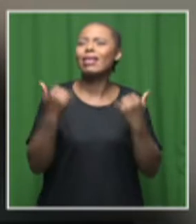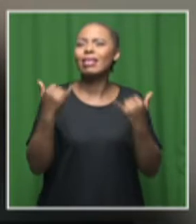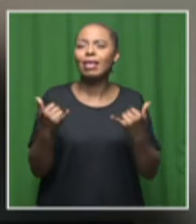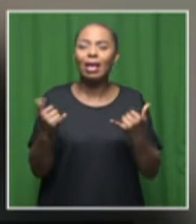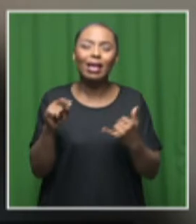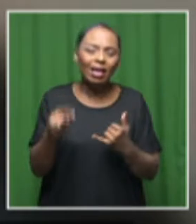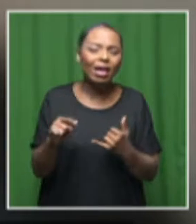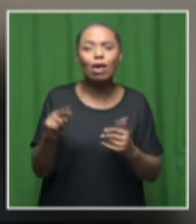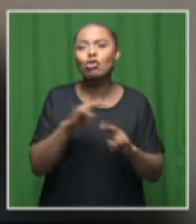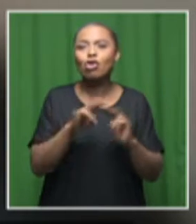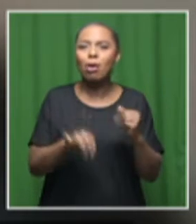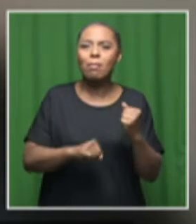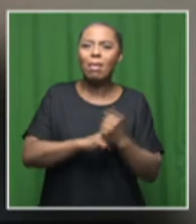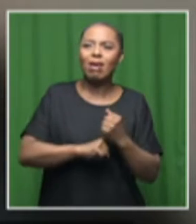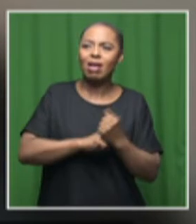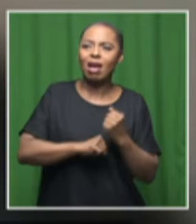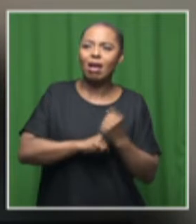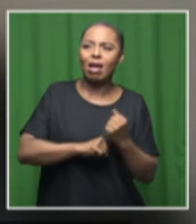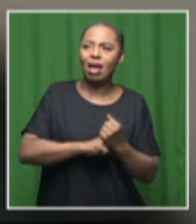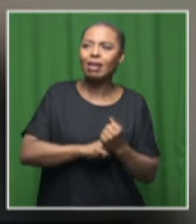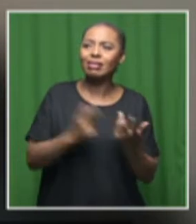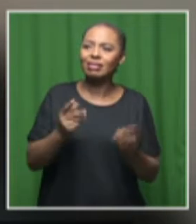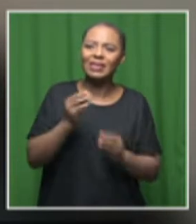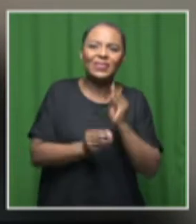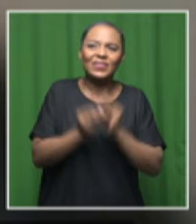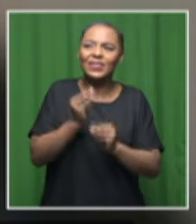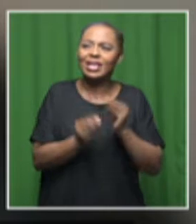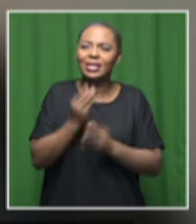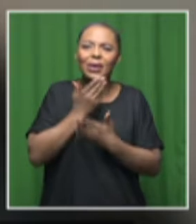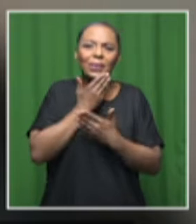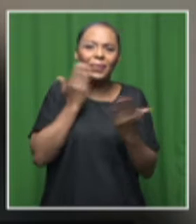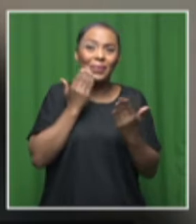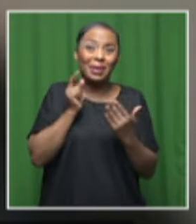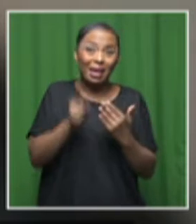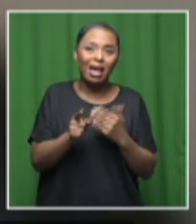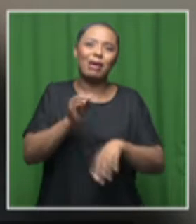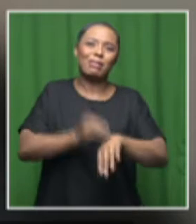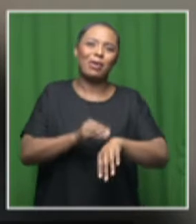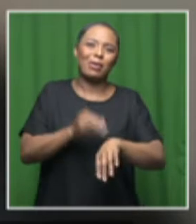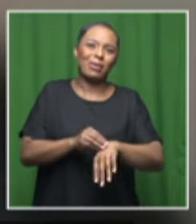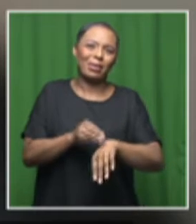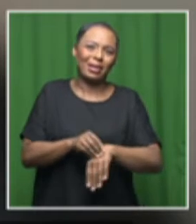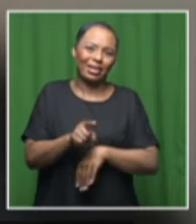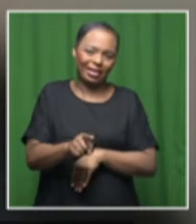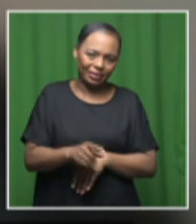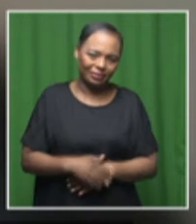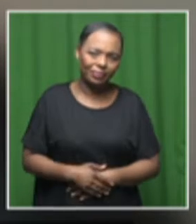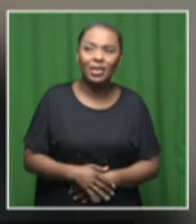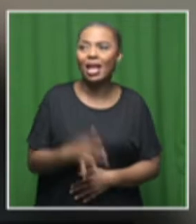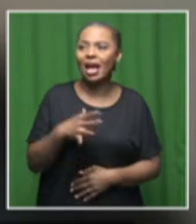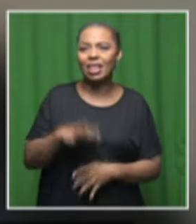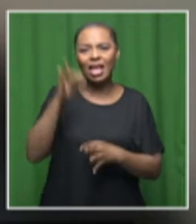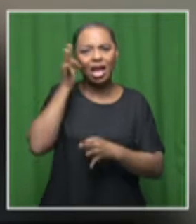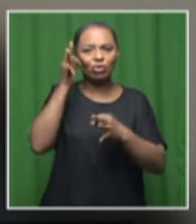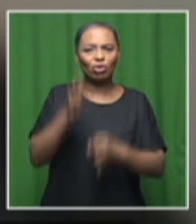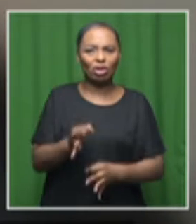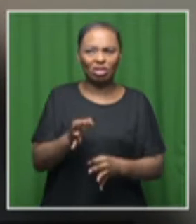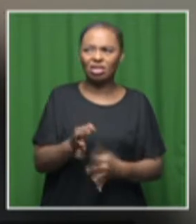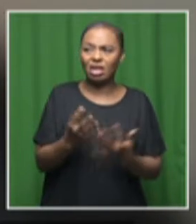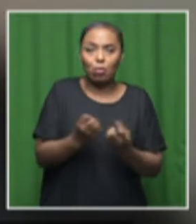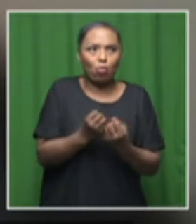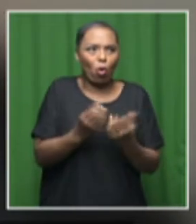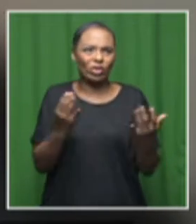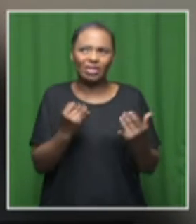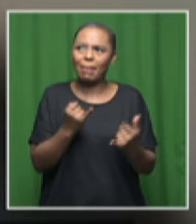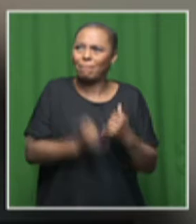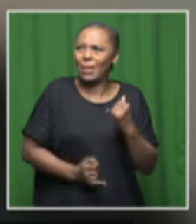no maintenance has taken place. There's been mismanagement. Either questionable decisions were taken or the incorrect ones.